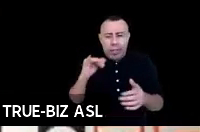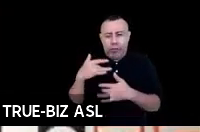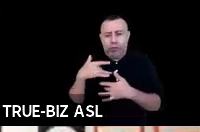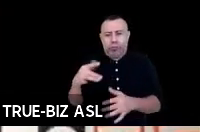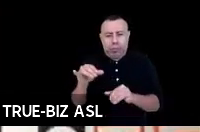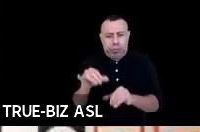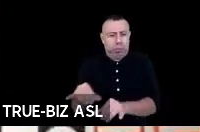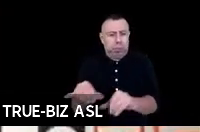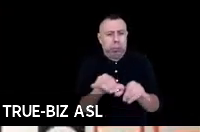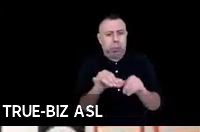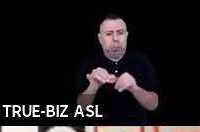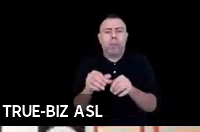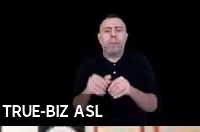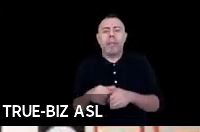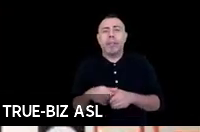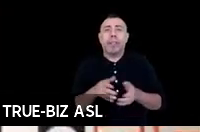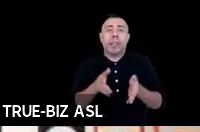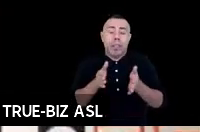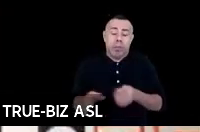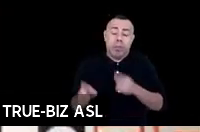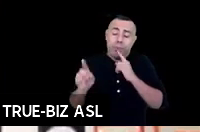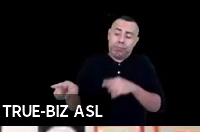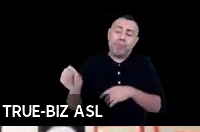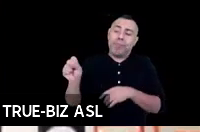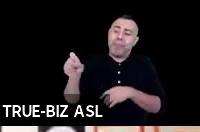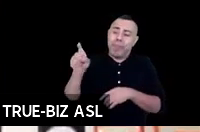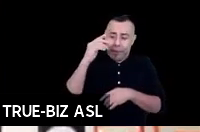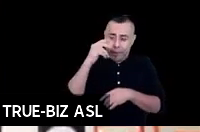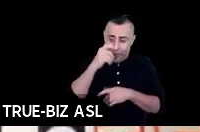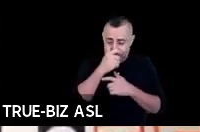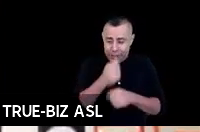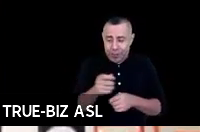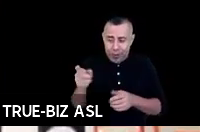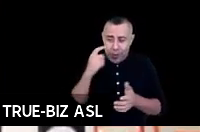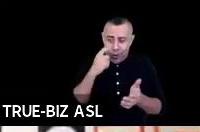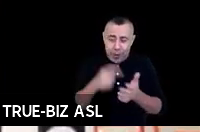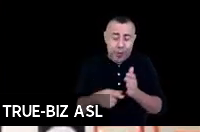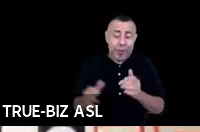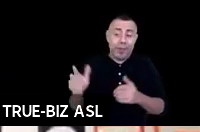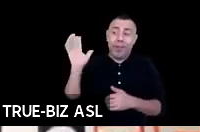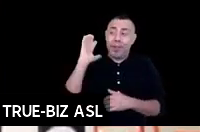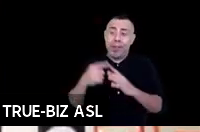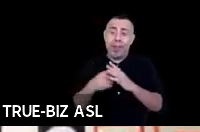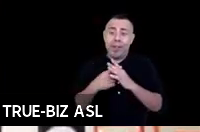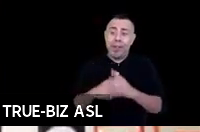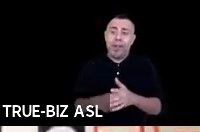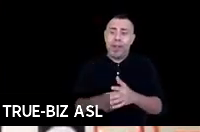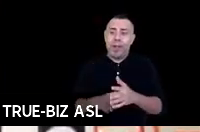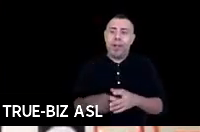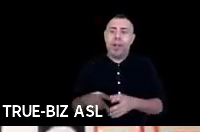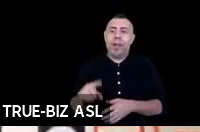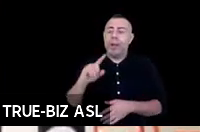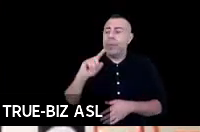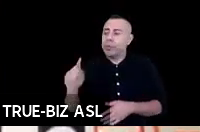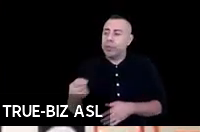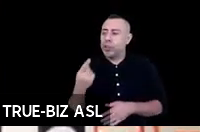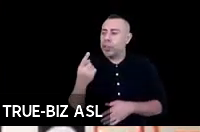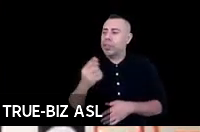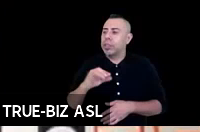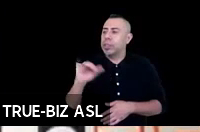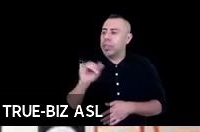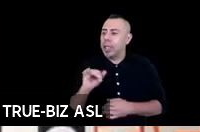continued to revise it and was bringing more depth to it, because originally it was sort of just like, oh, the snowball effect when you have sensory overload, you're